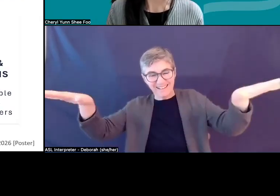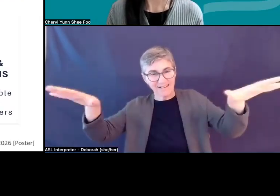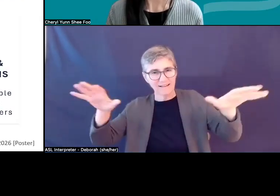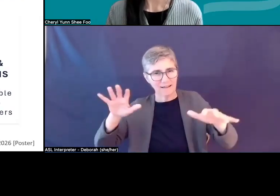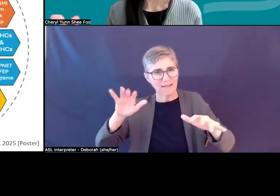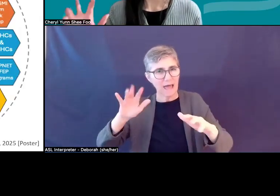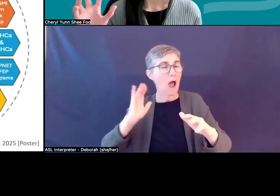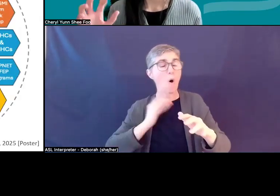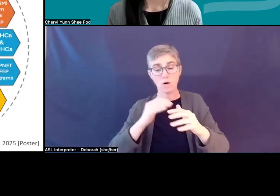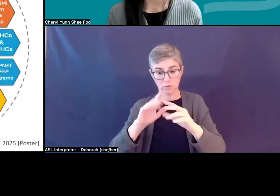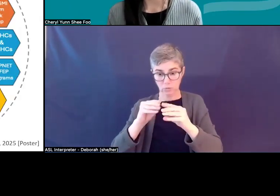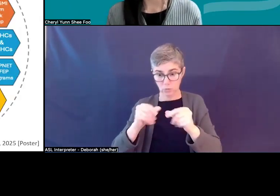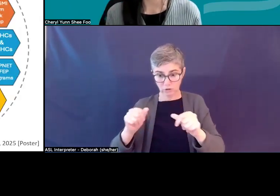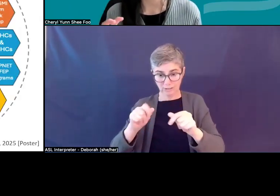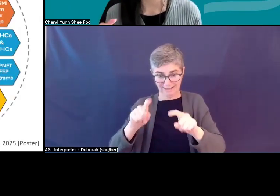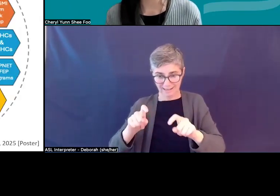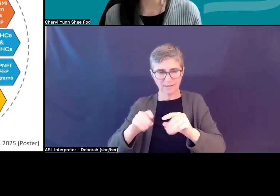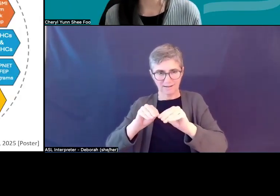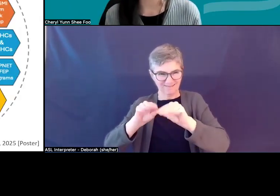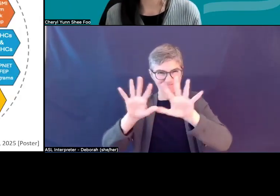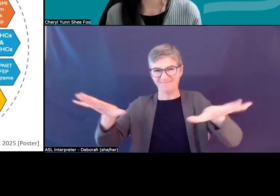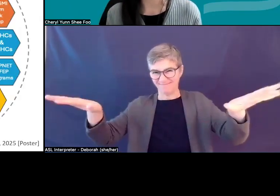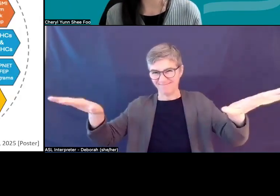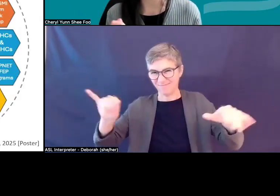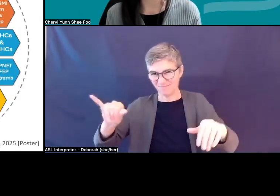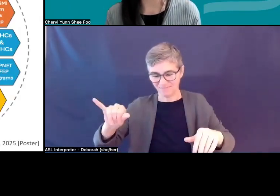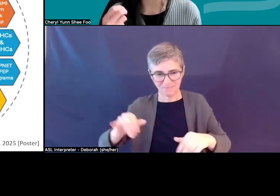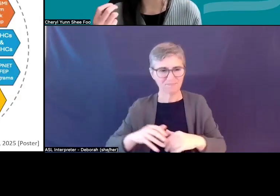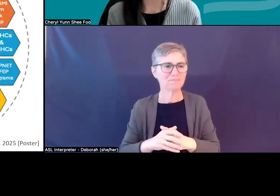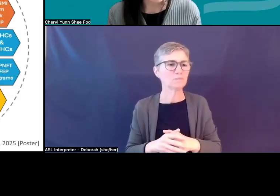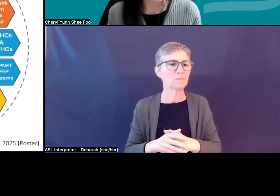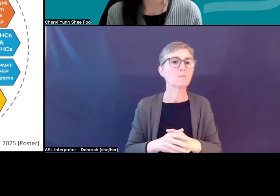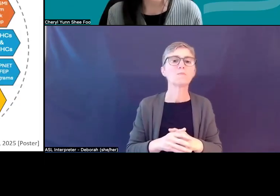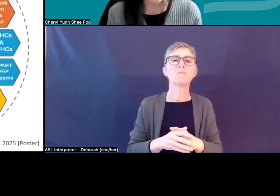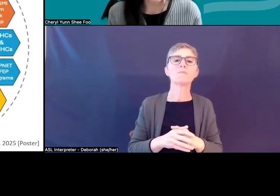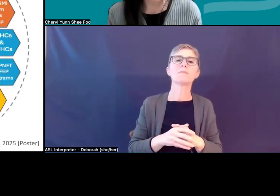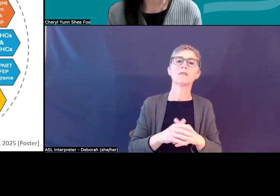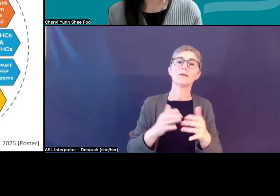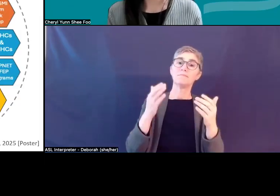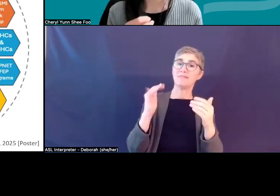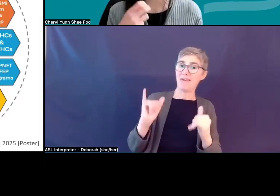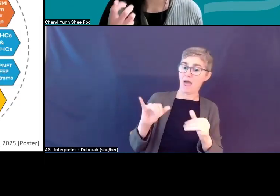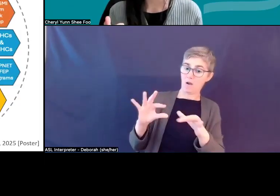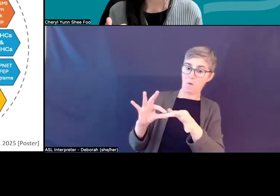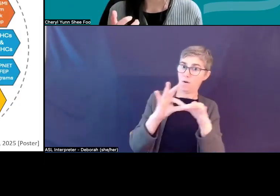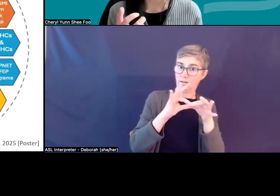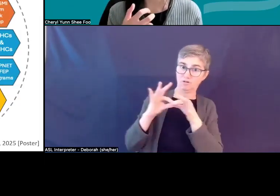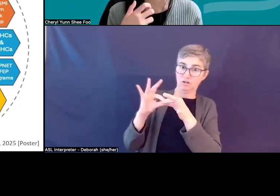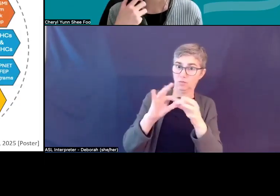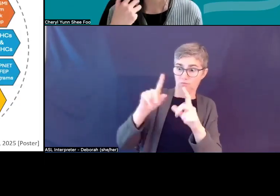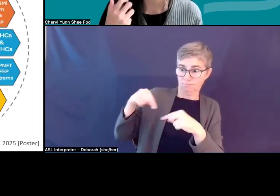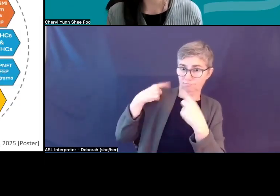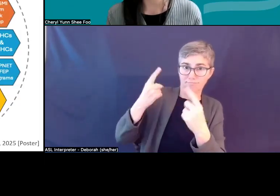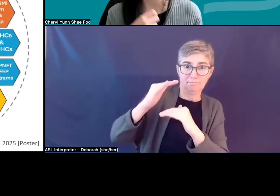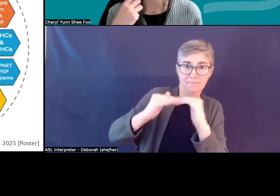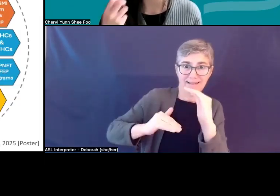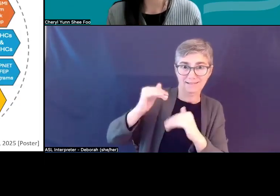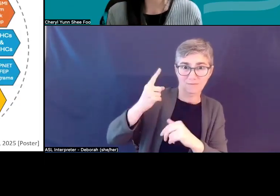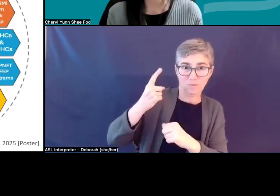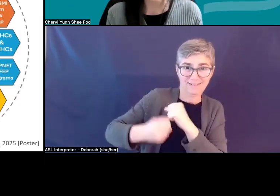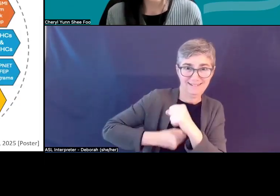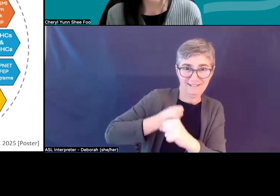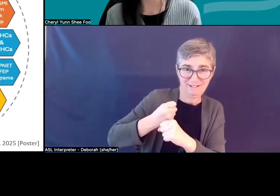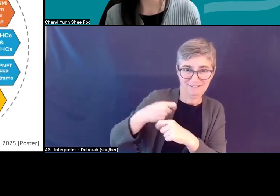slide. So the coalition that we've built over the past year is really the